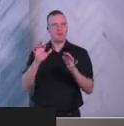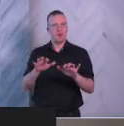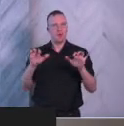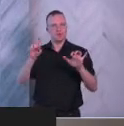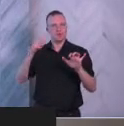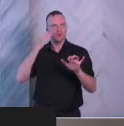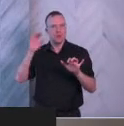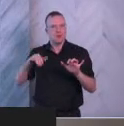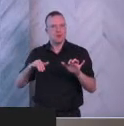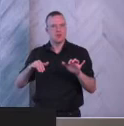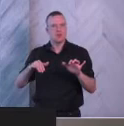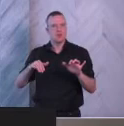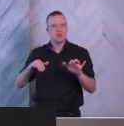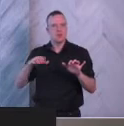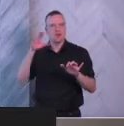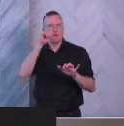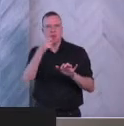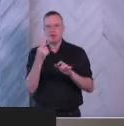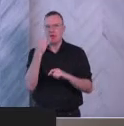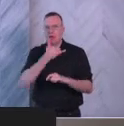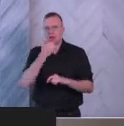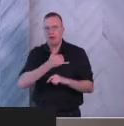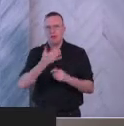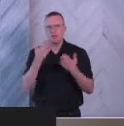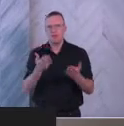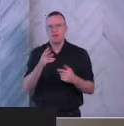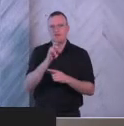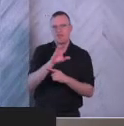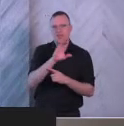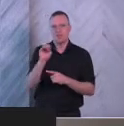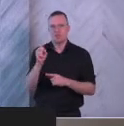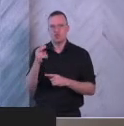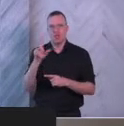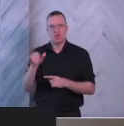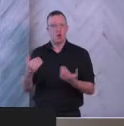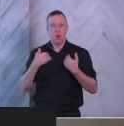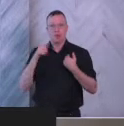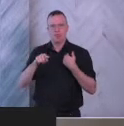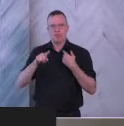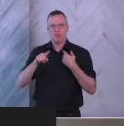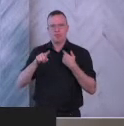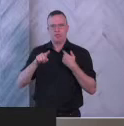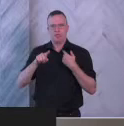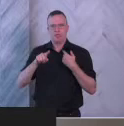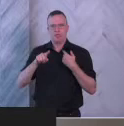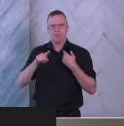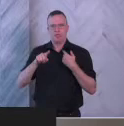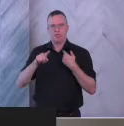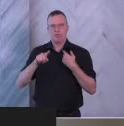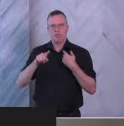know that there appears to have been a bit of an error here. Vic and Shelley don't have these questions. We were provided them